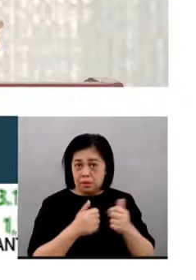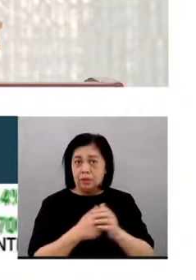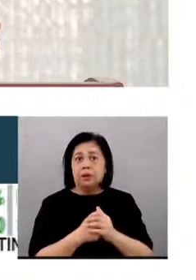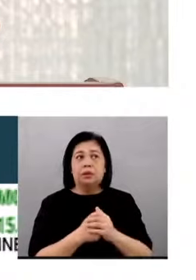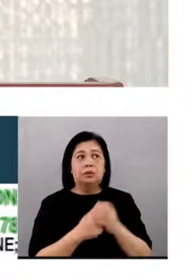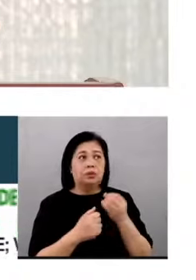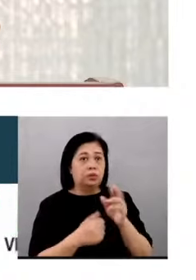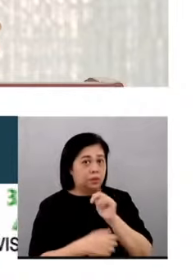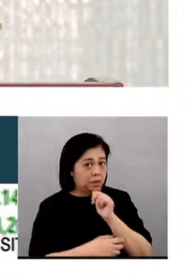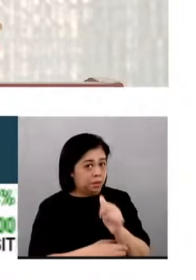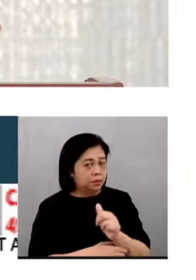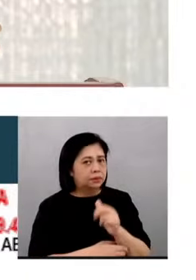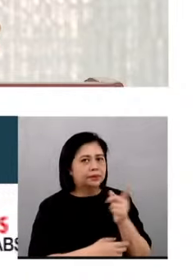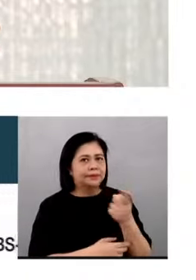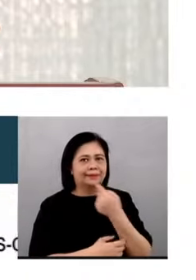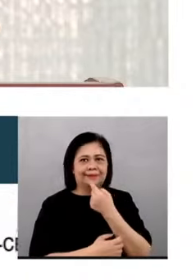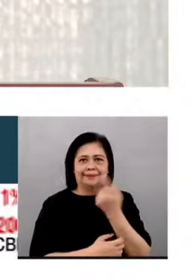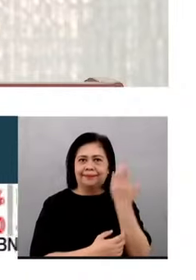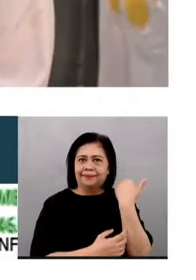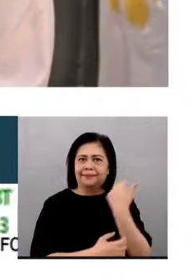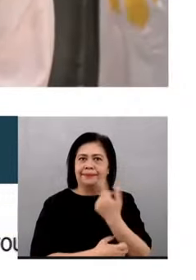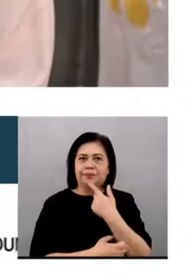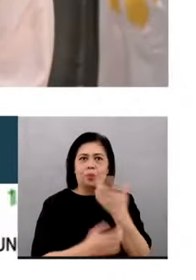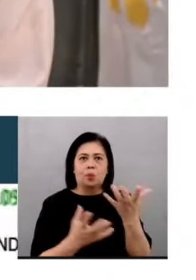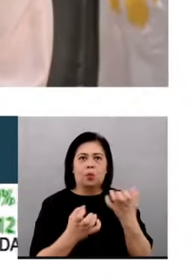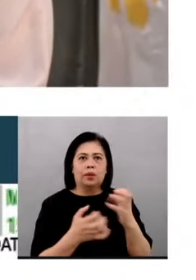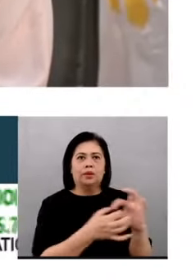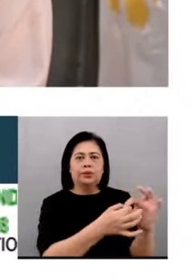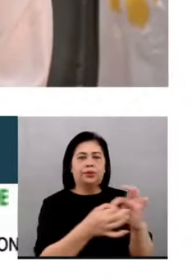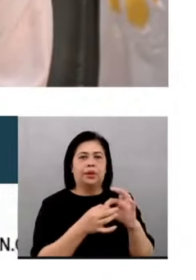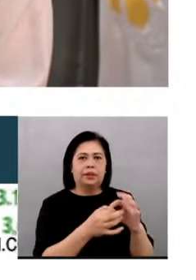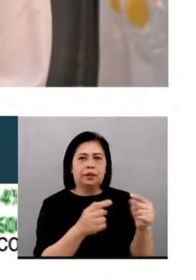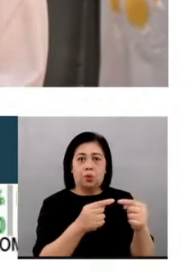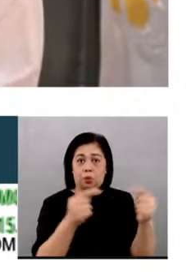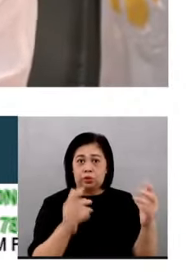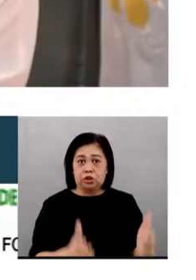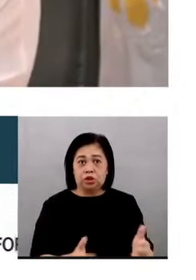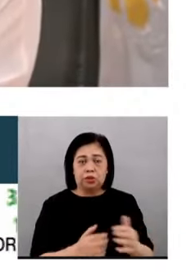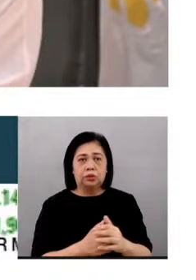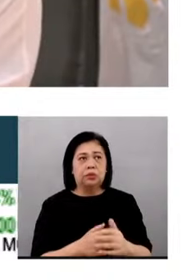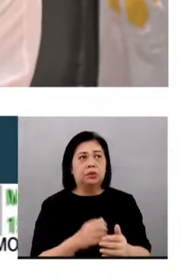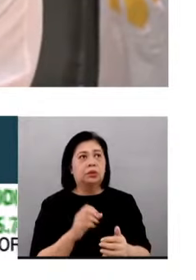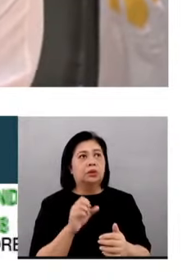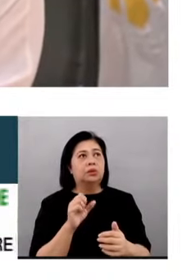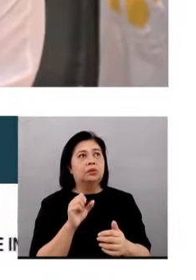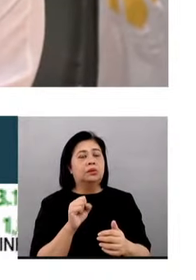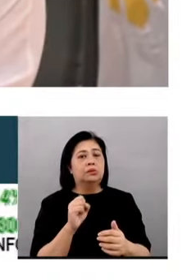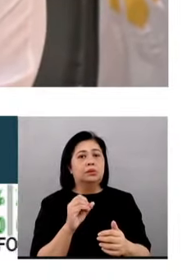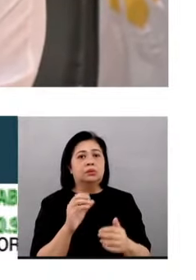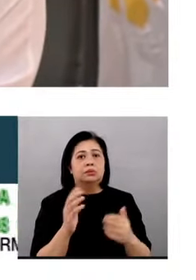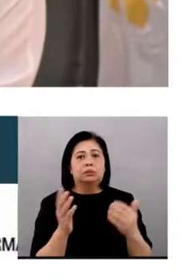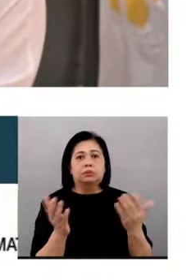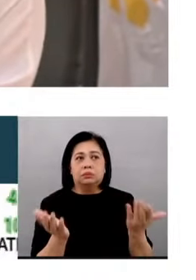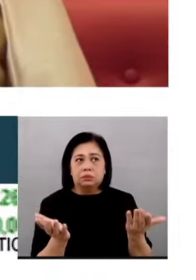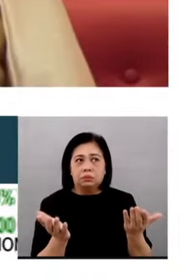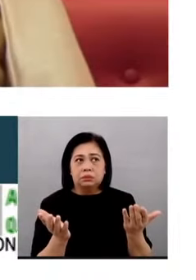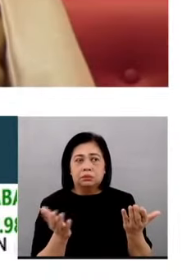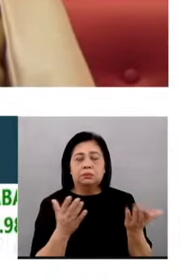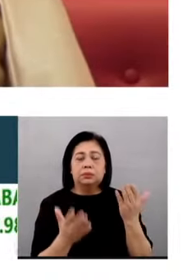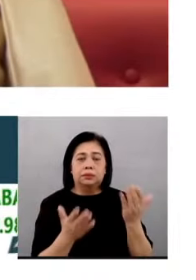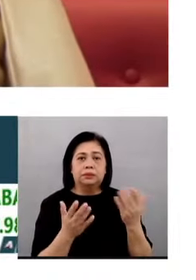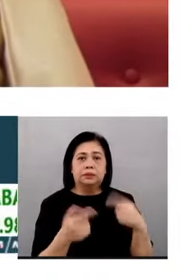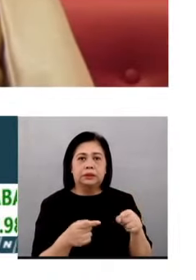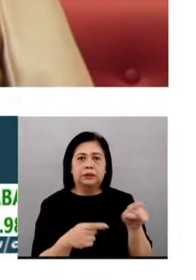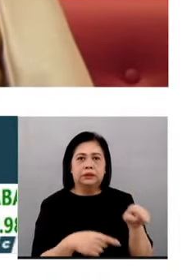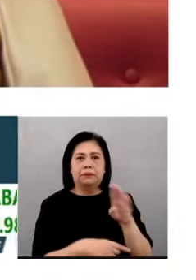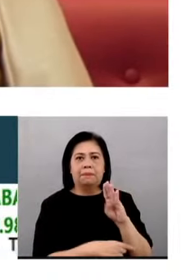not. She's actually said that she wants a united opposition. And so that probably is going to be the basis